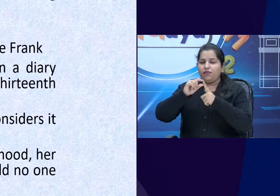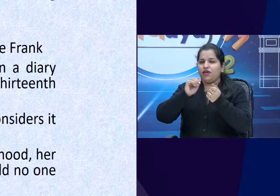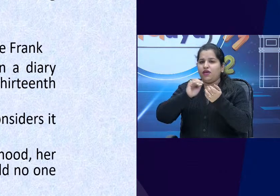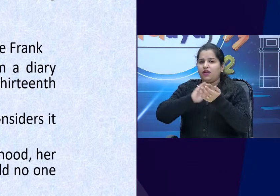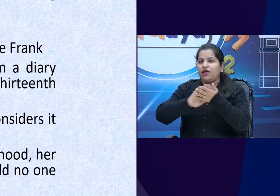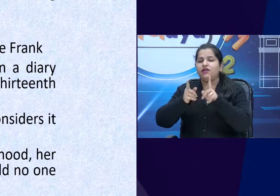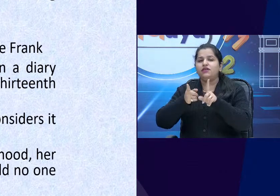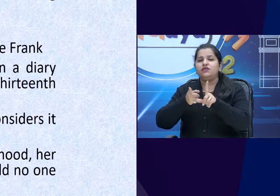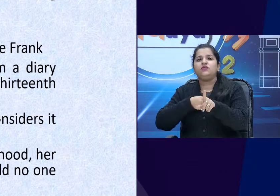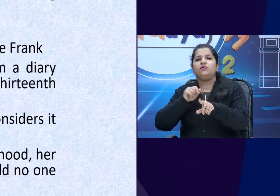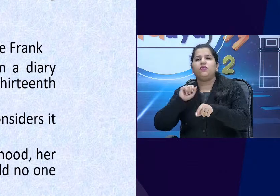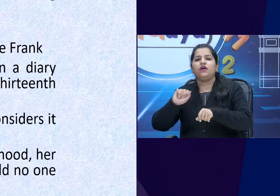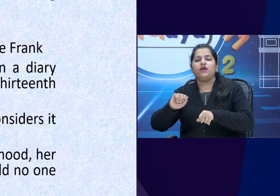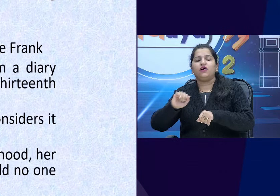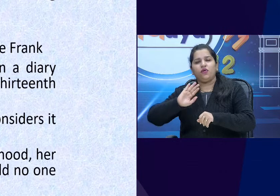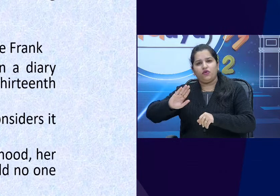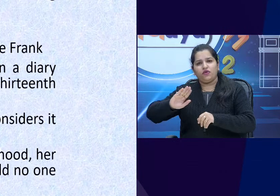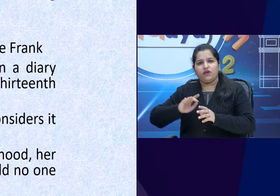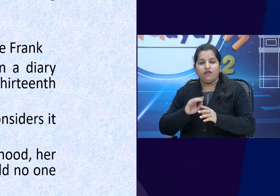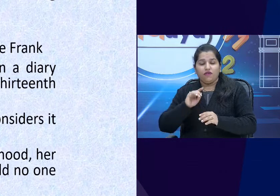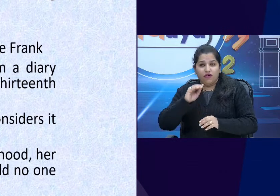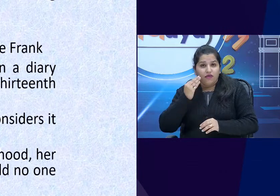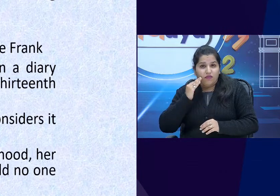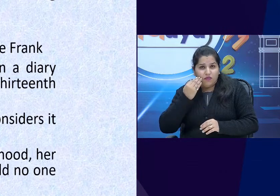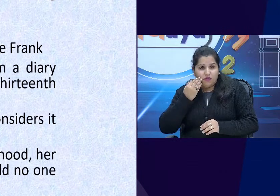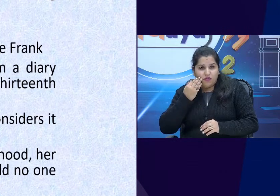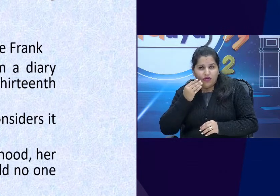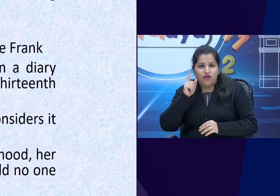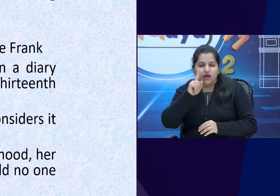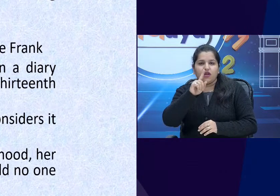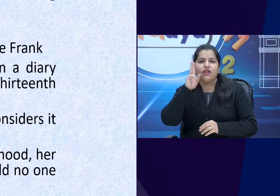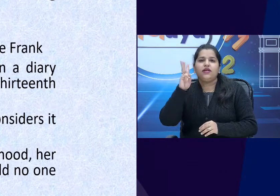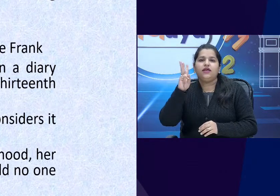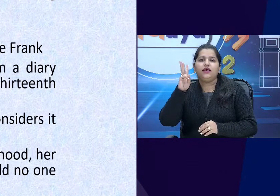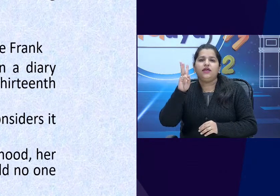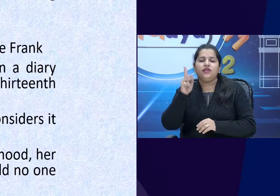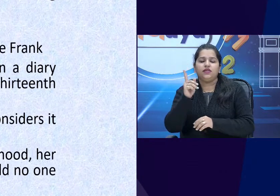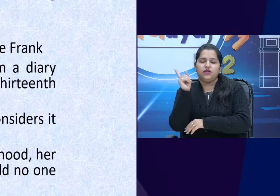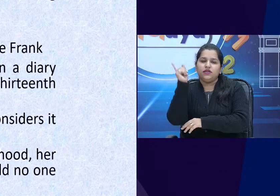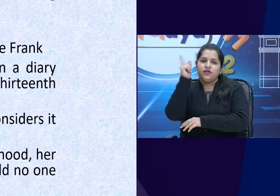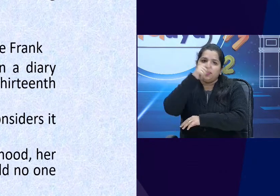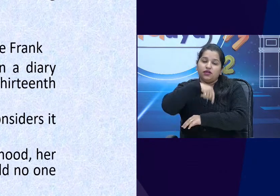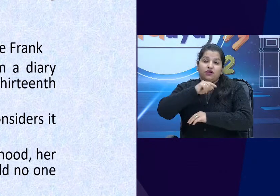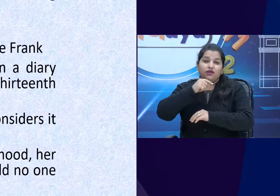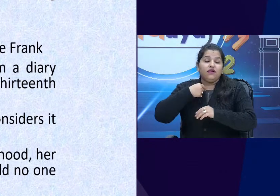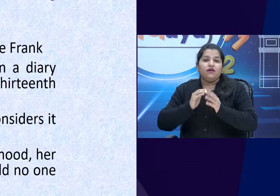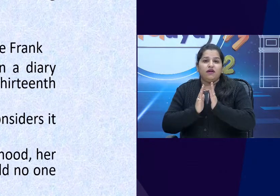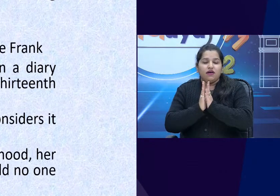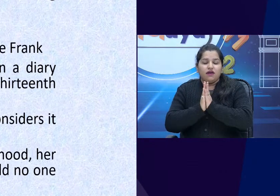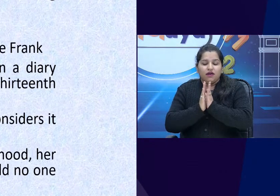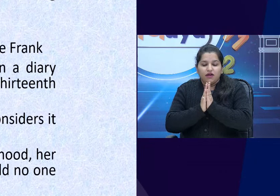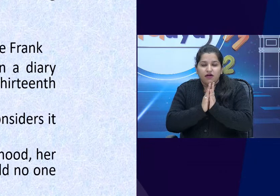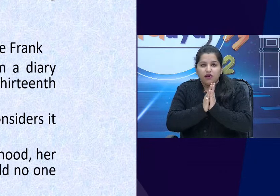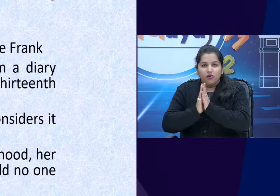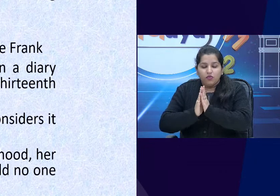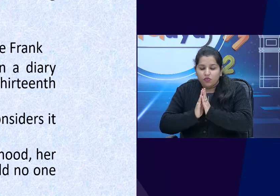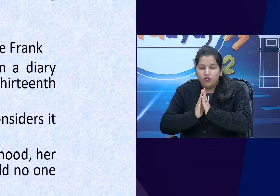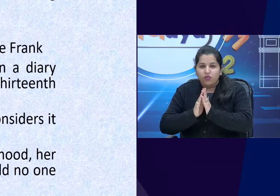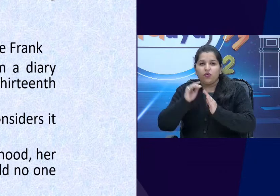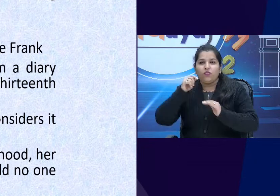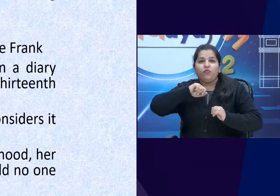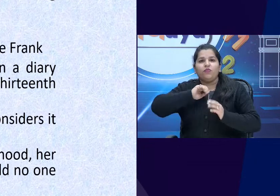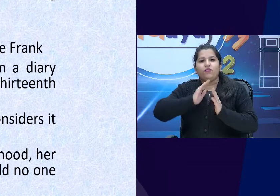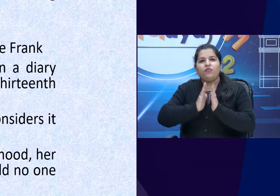the 13th birthday. So, and she gives a vivid description about her family